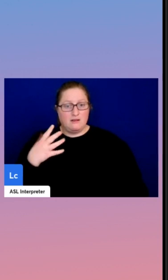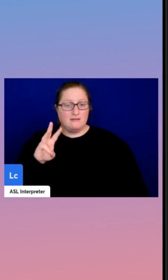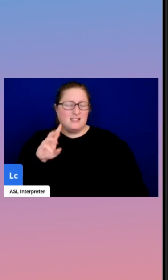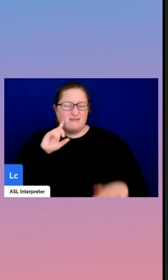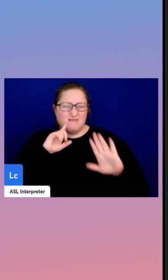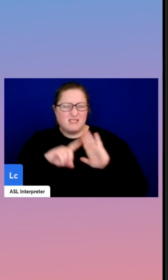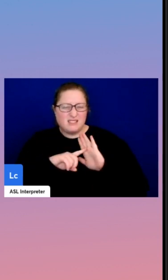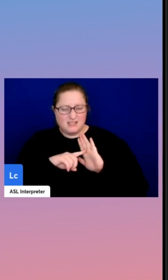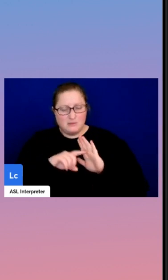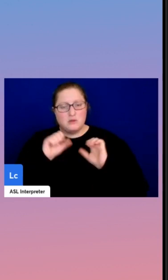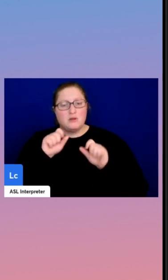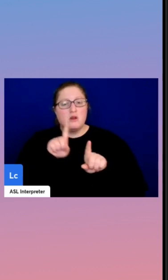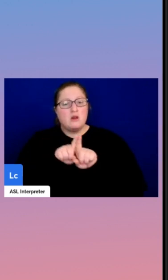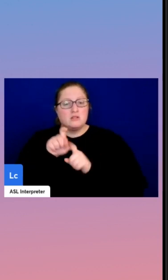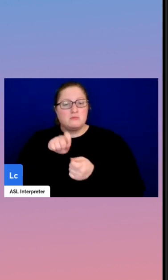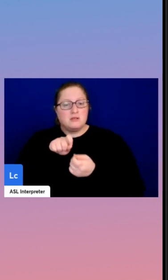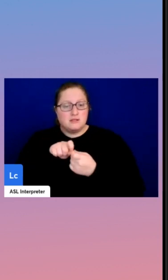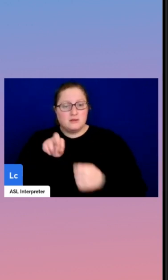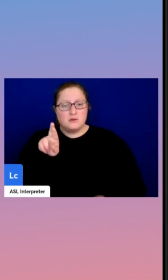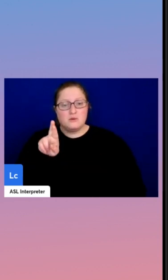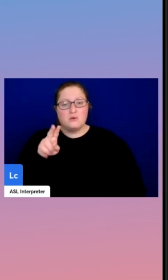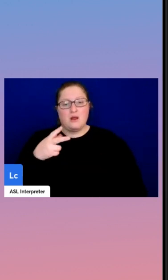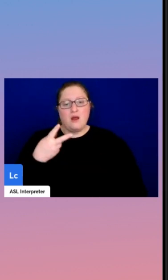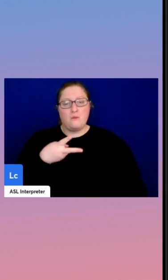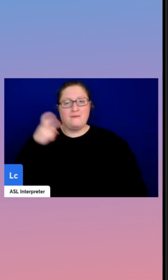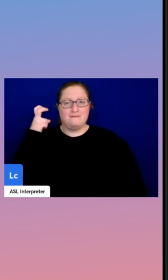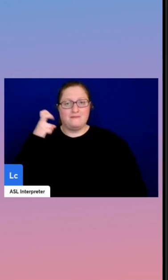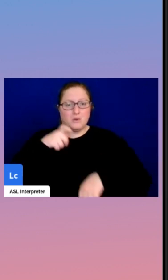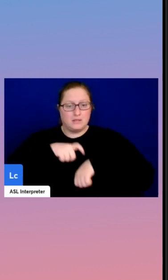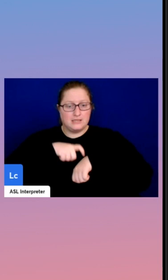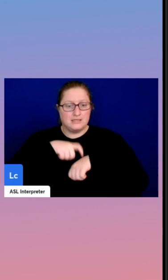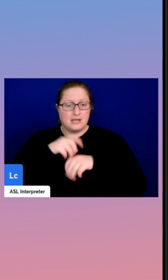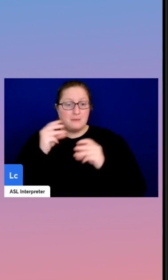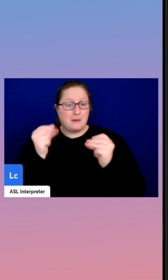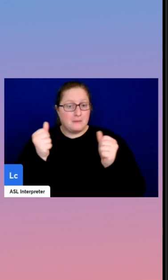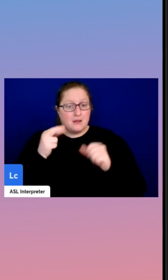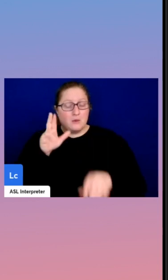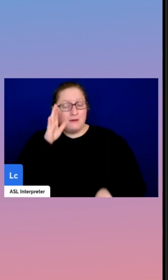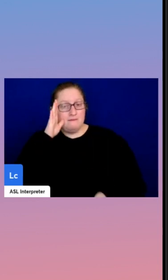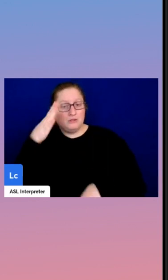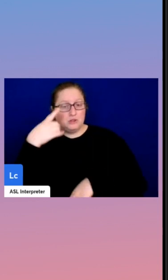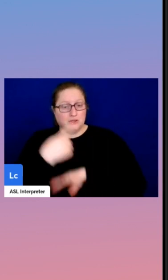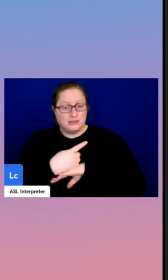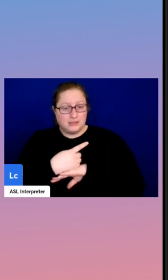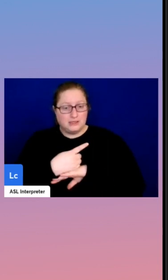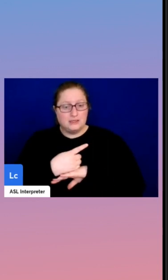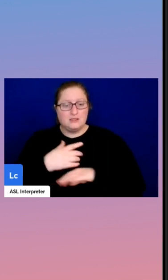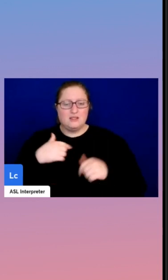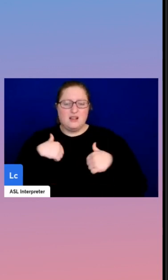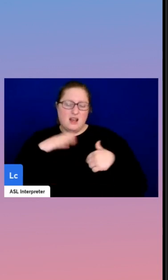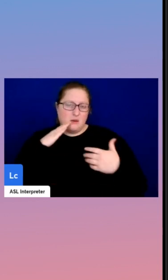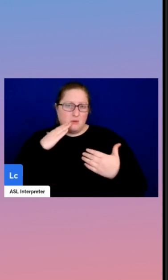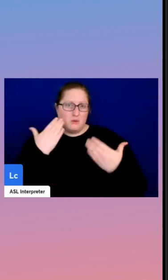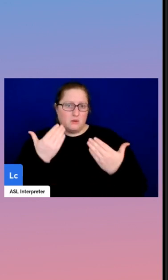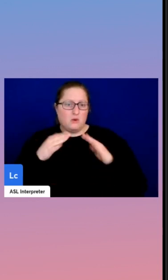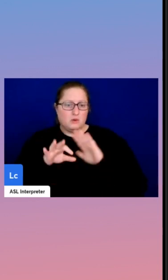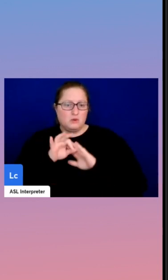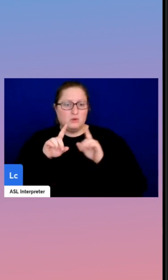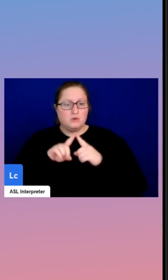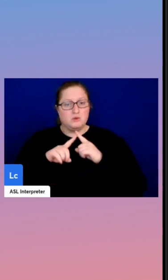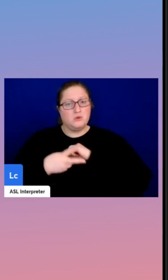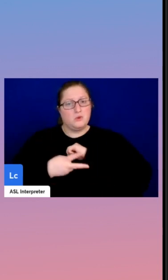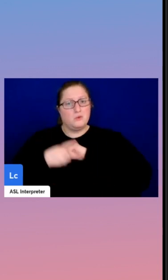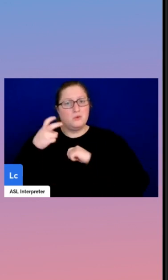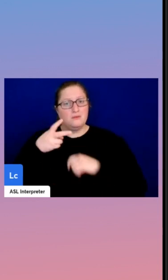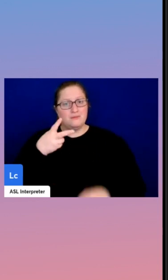You can also specify a revocation time. Either you want to revoke it immediately or at a future date. So in my case, I'll choose, for example, to revoke